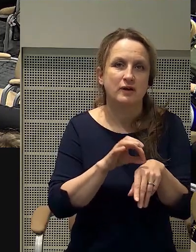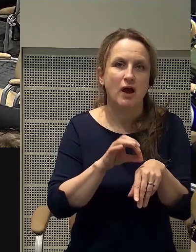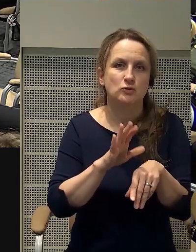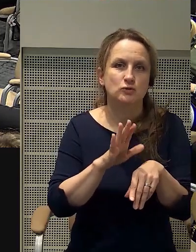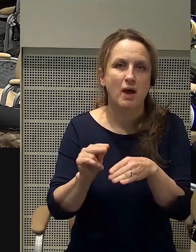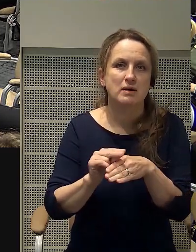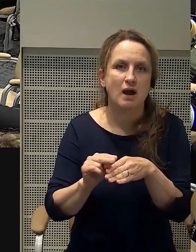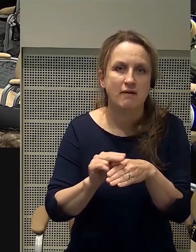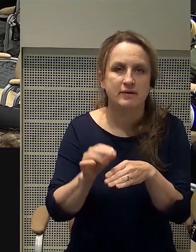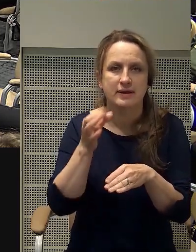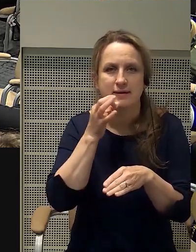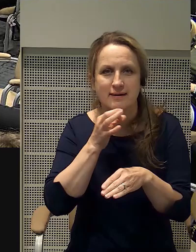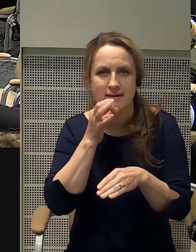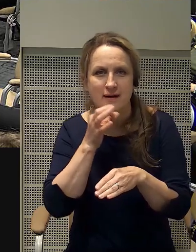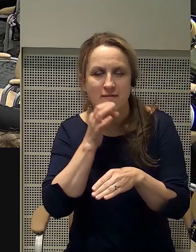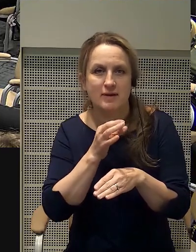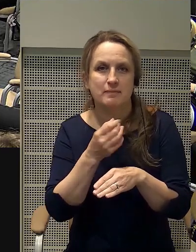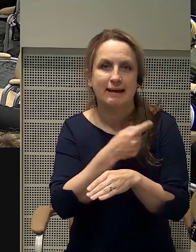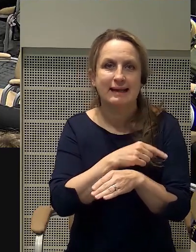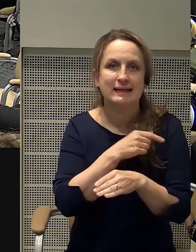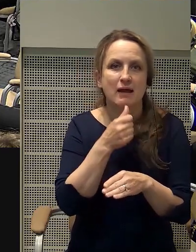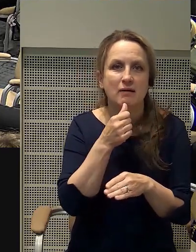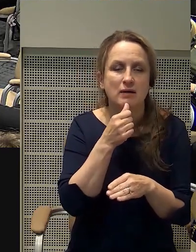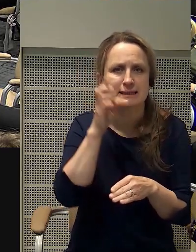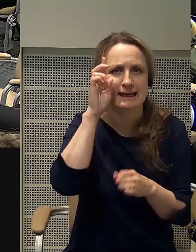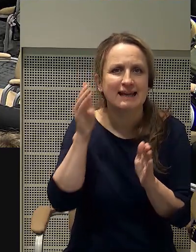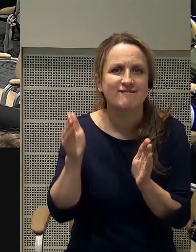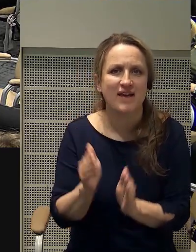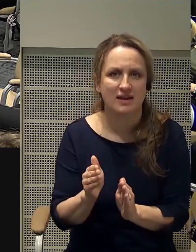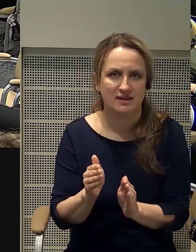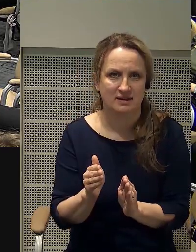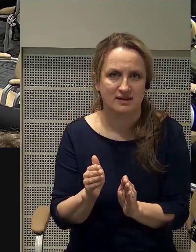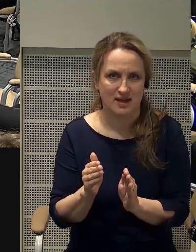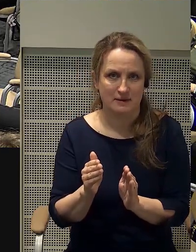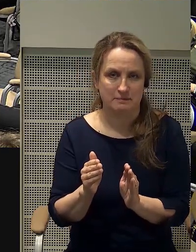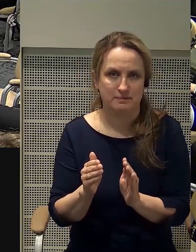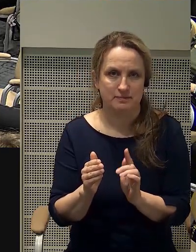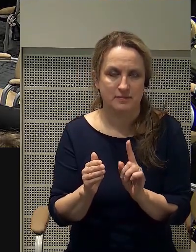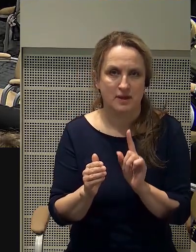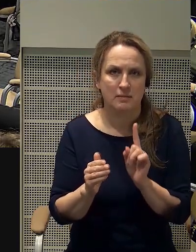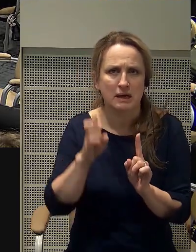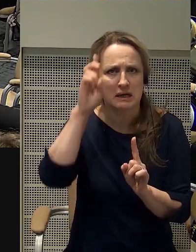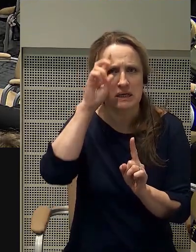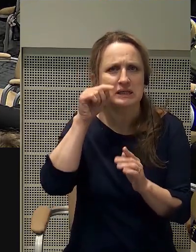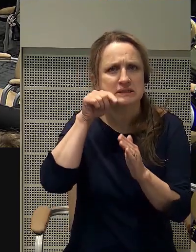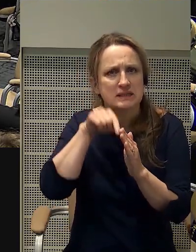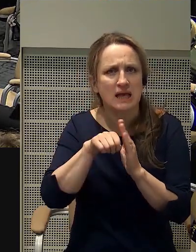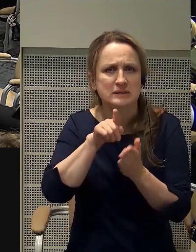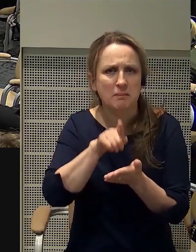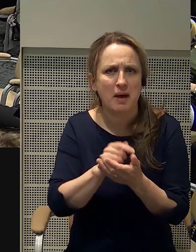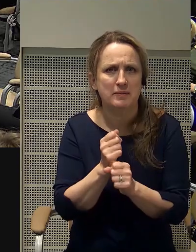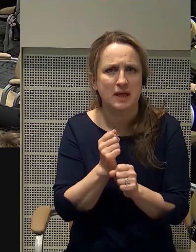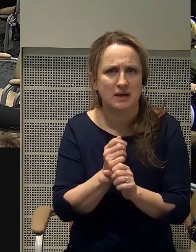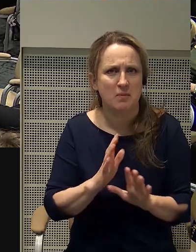we should do internally to attract companies, for example, to register and to